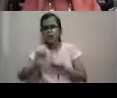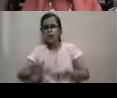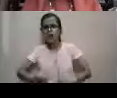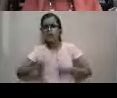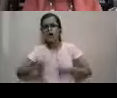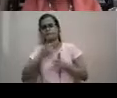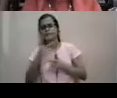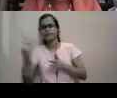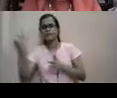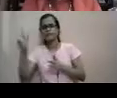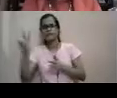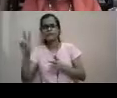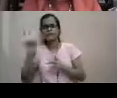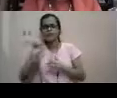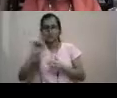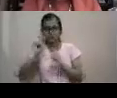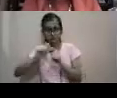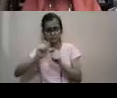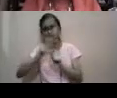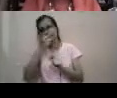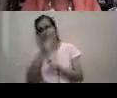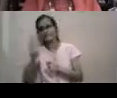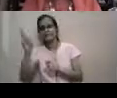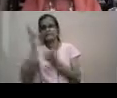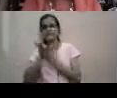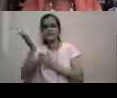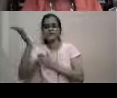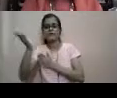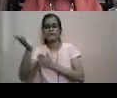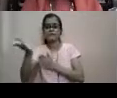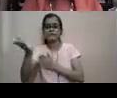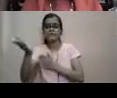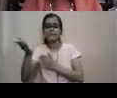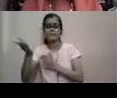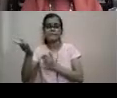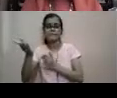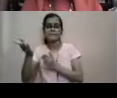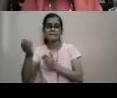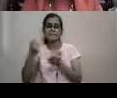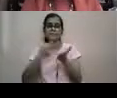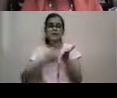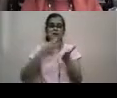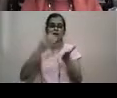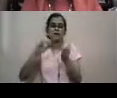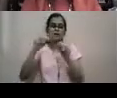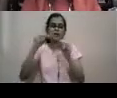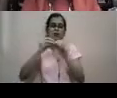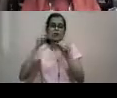the two different kinds of birds. Both robins and birds